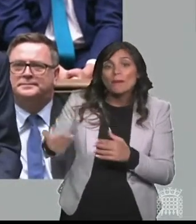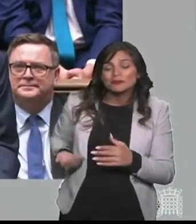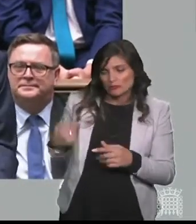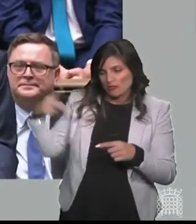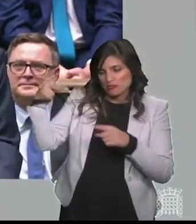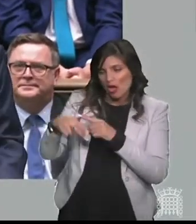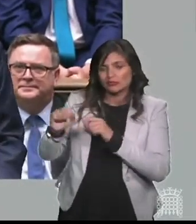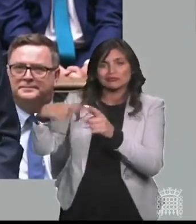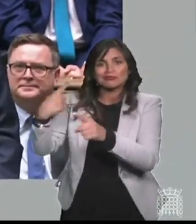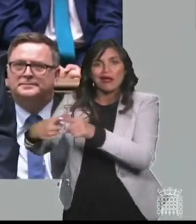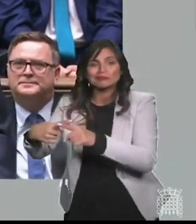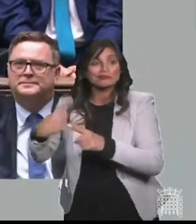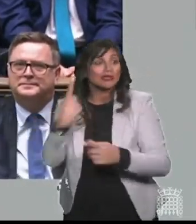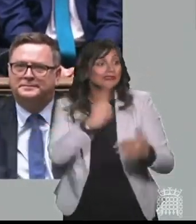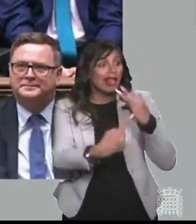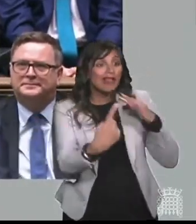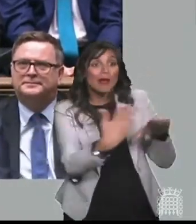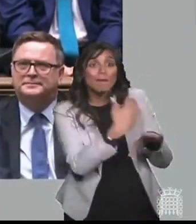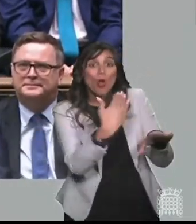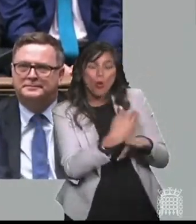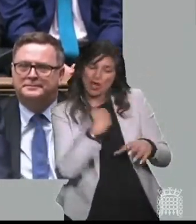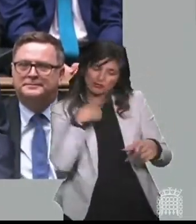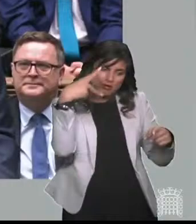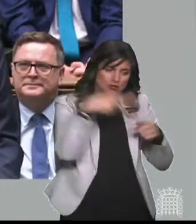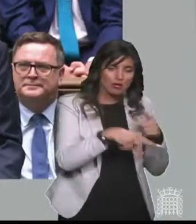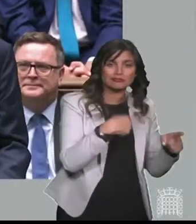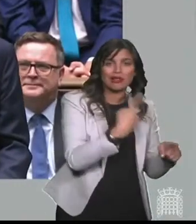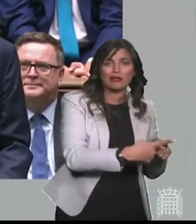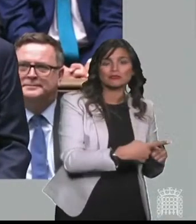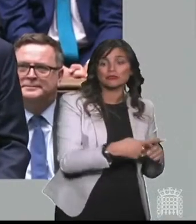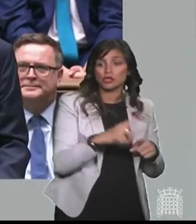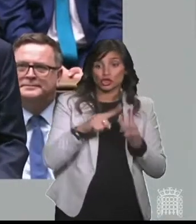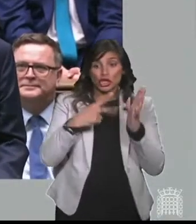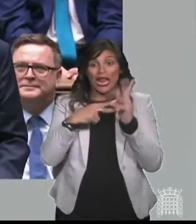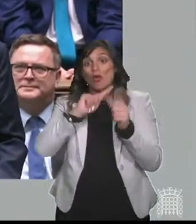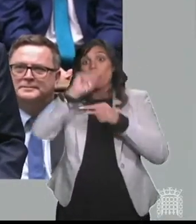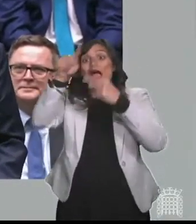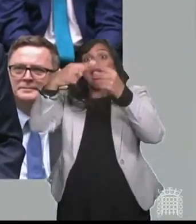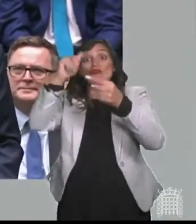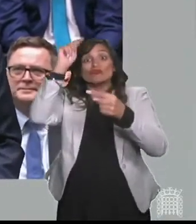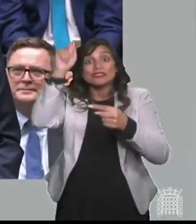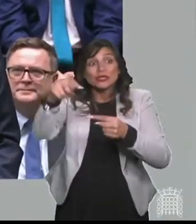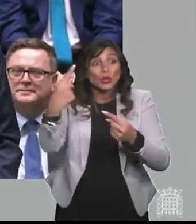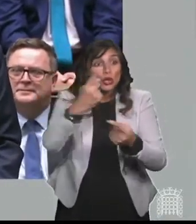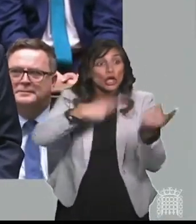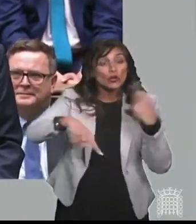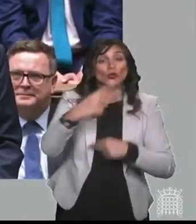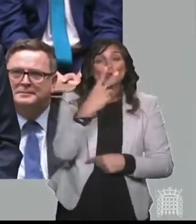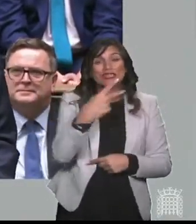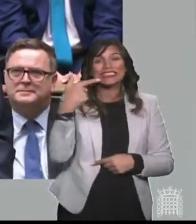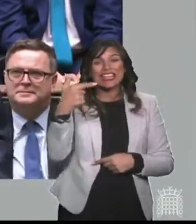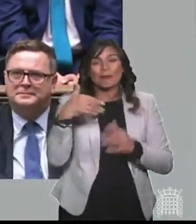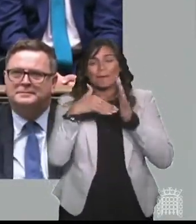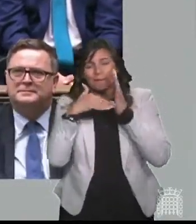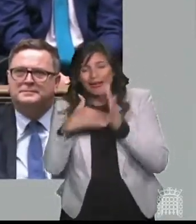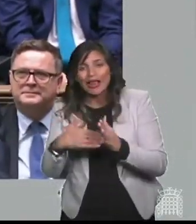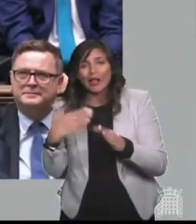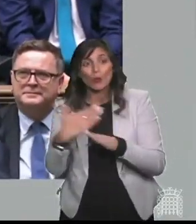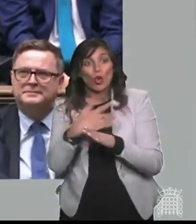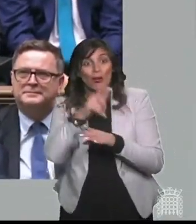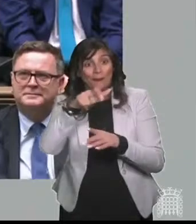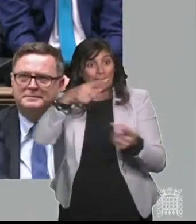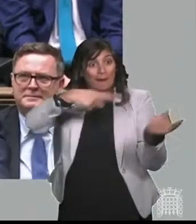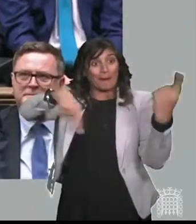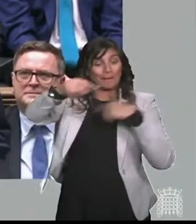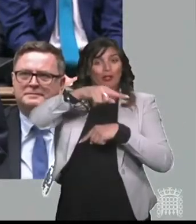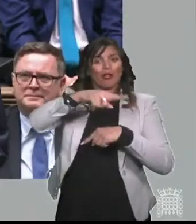for the self-employed who keep our country running. And from January, we cut taxes for 27 million working people